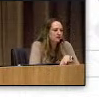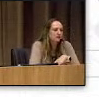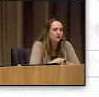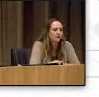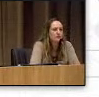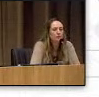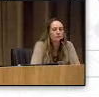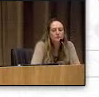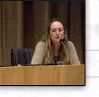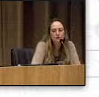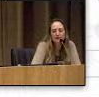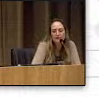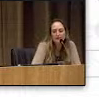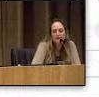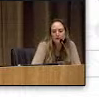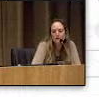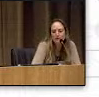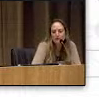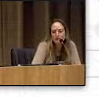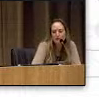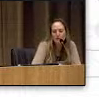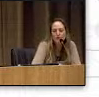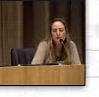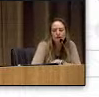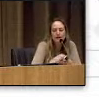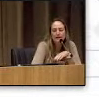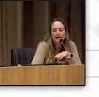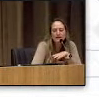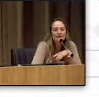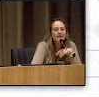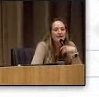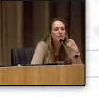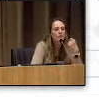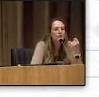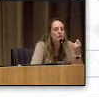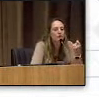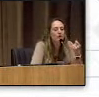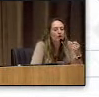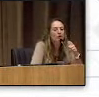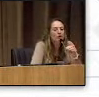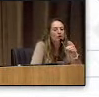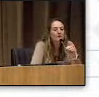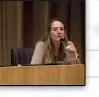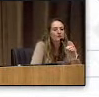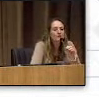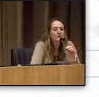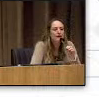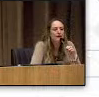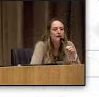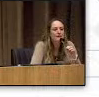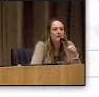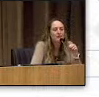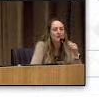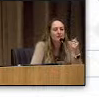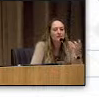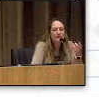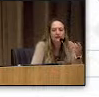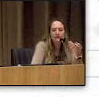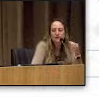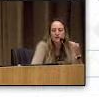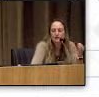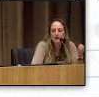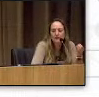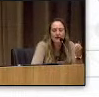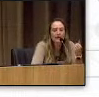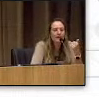and we can see a clear change with vaccination. We started with the health professionals, but then we started with the